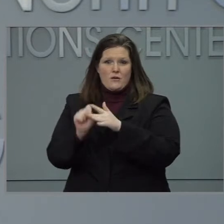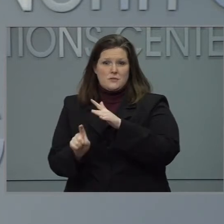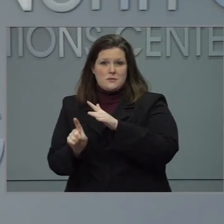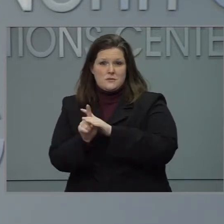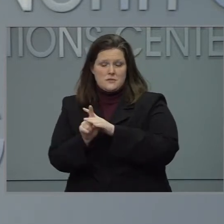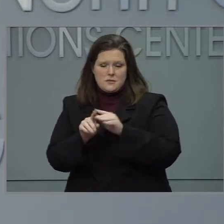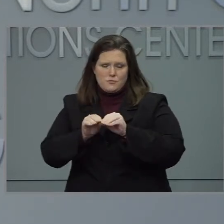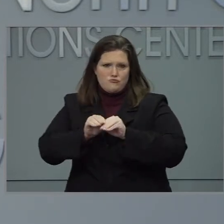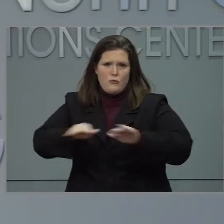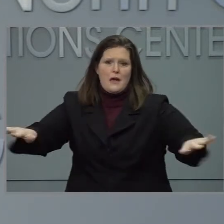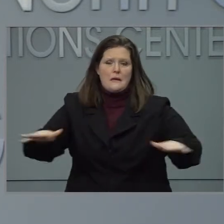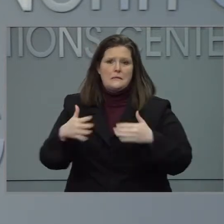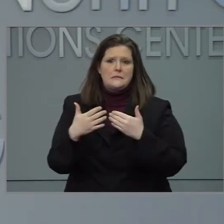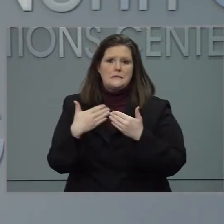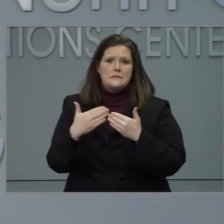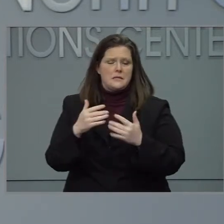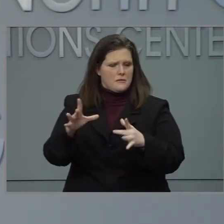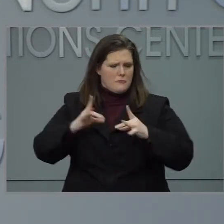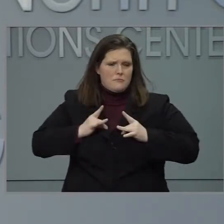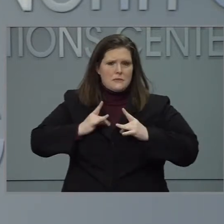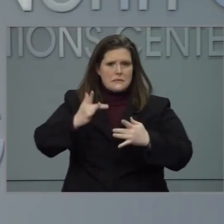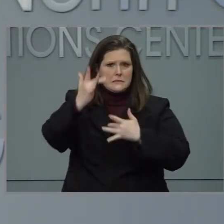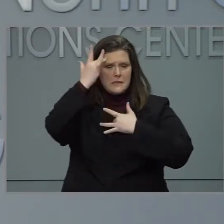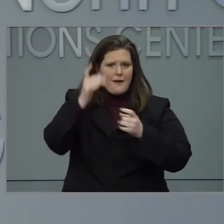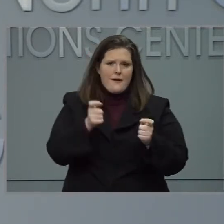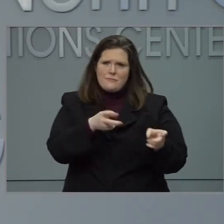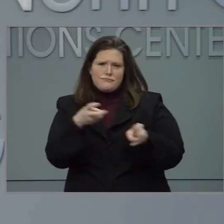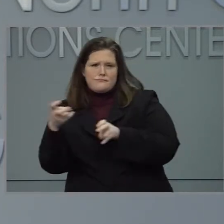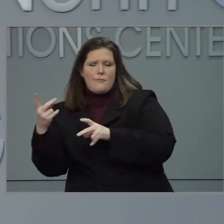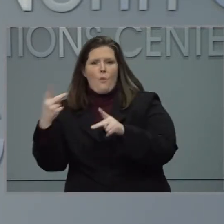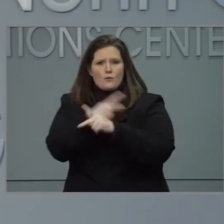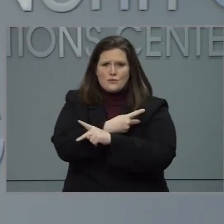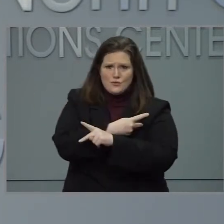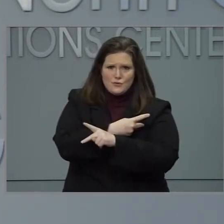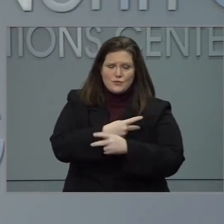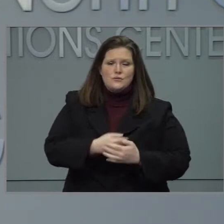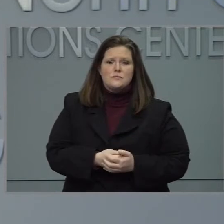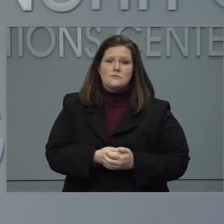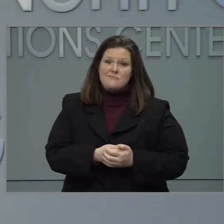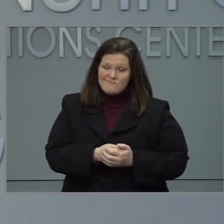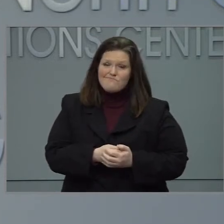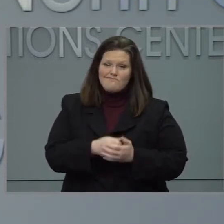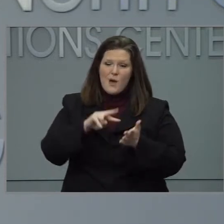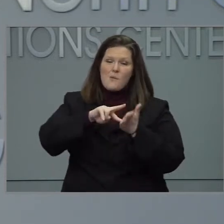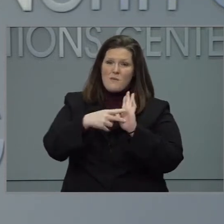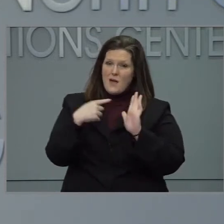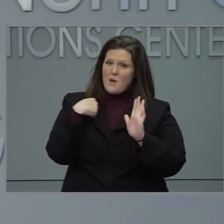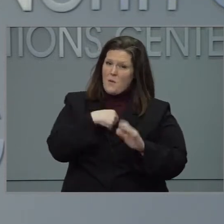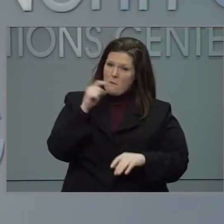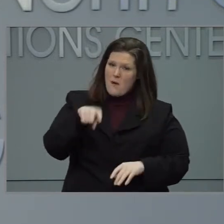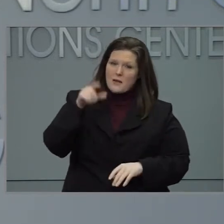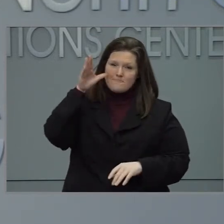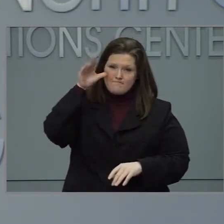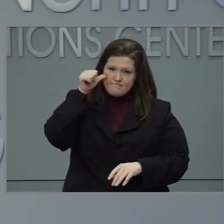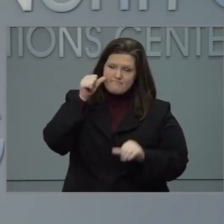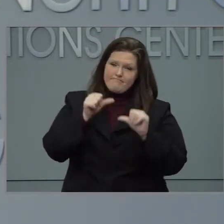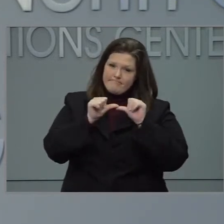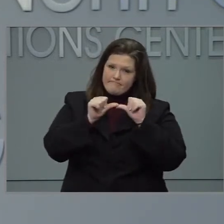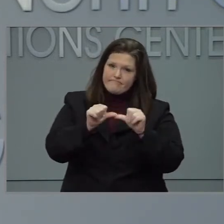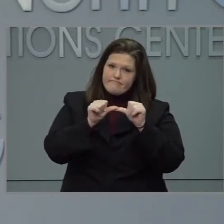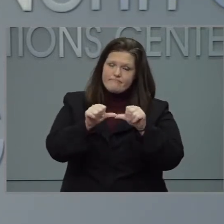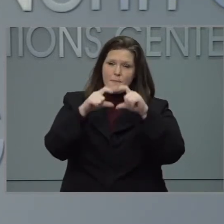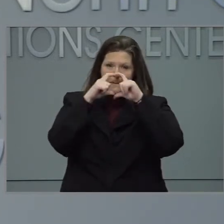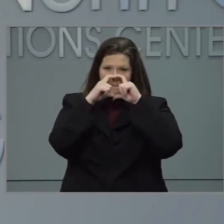sicker. This is another reason why we must keep up our prevention efforts. We still need to wear our masks, take this